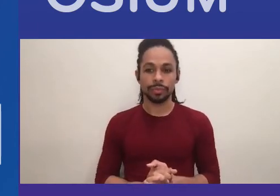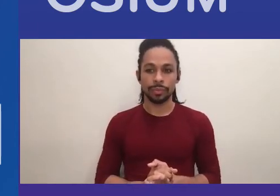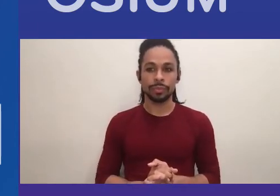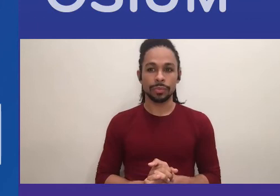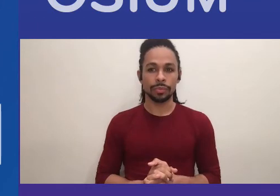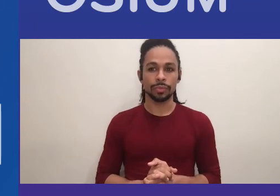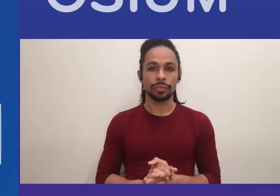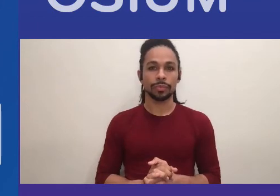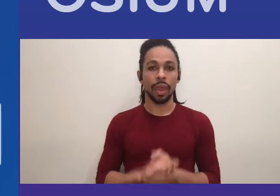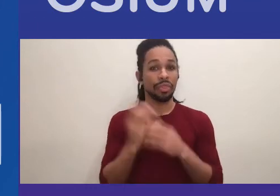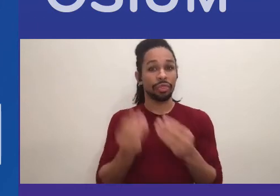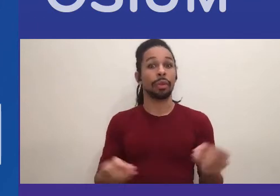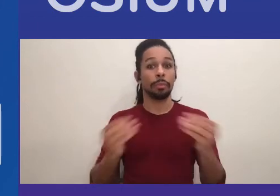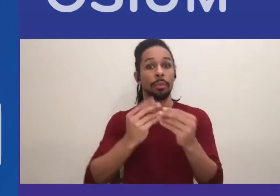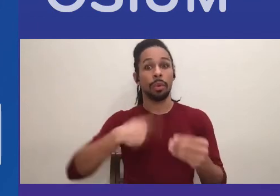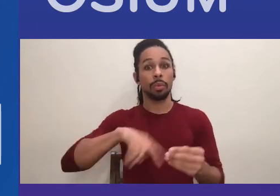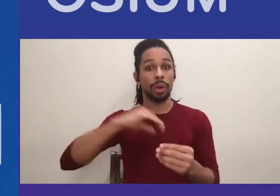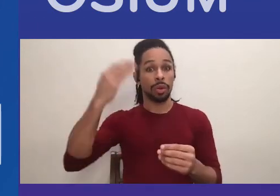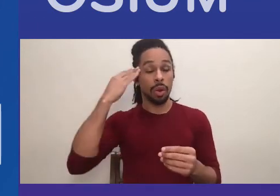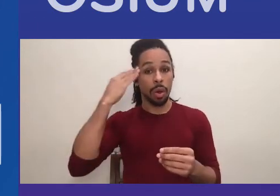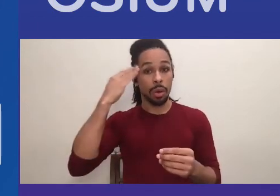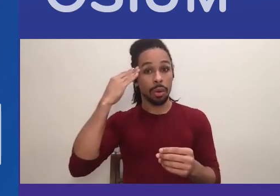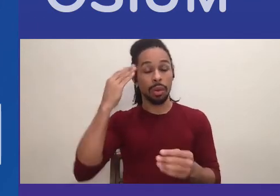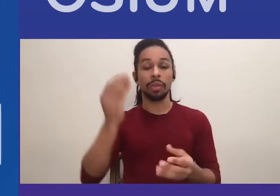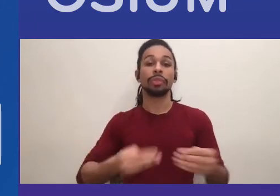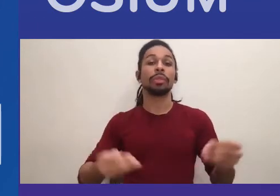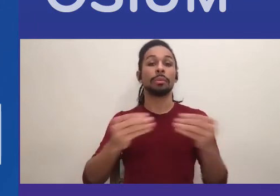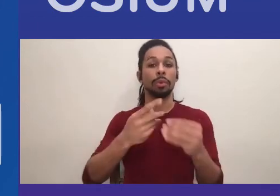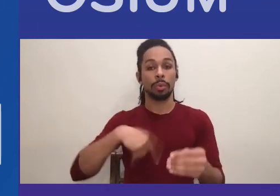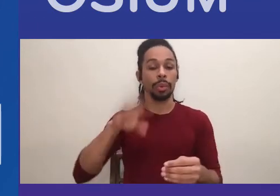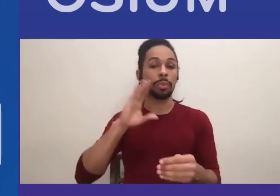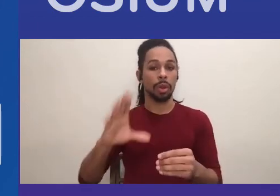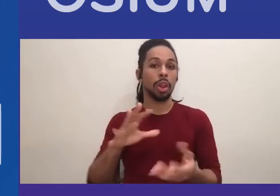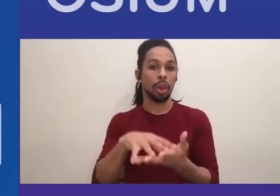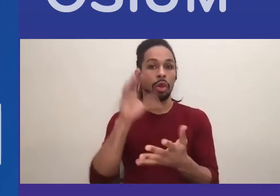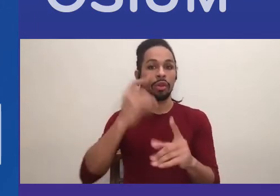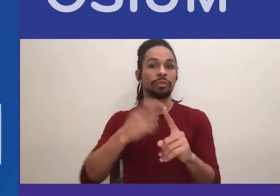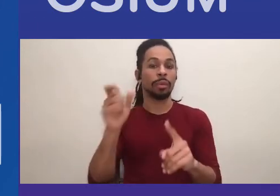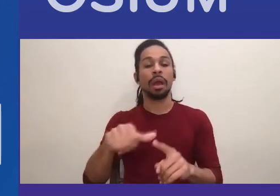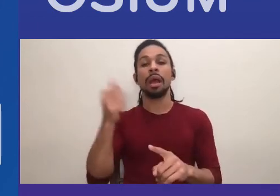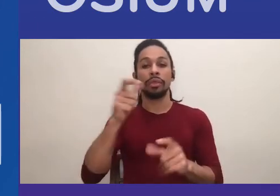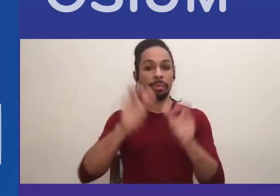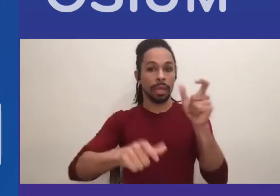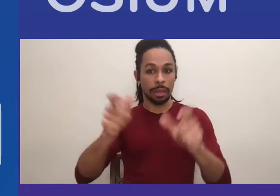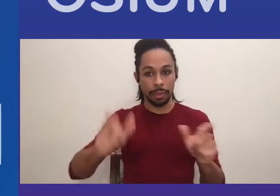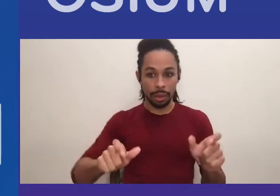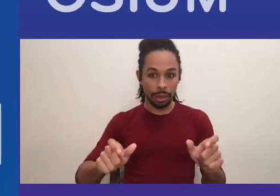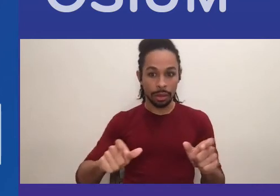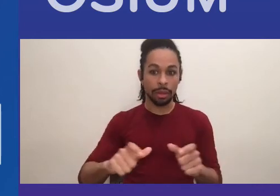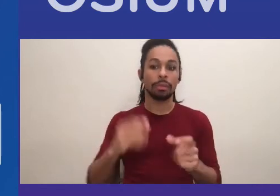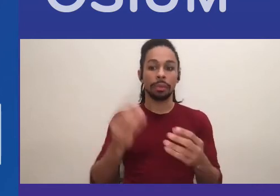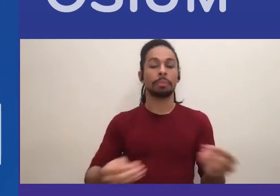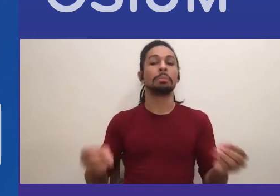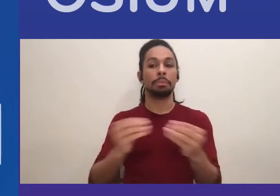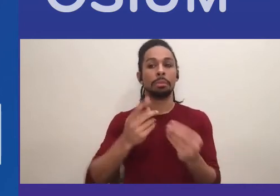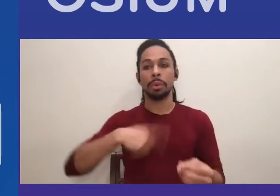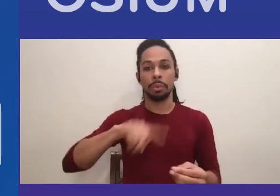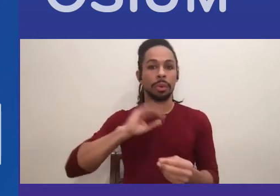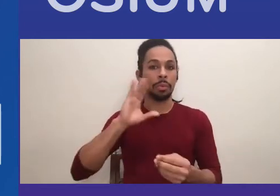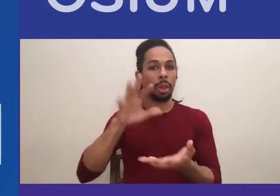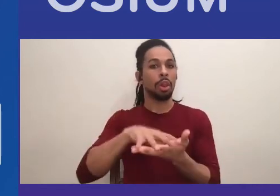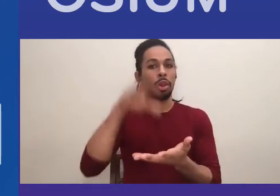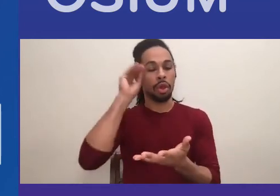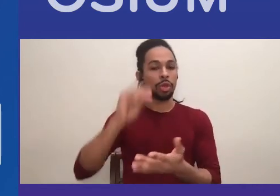that we know, the more that we learn from others, the more that we learn to